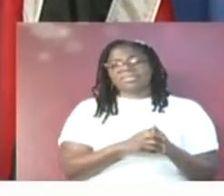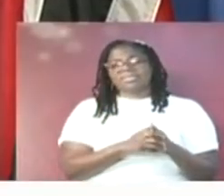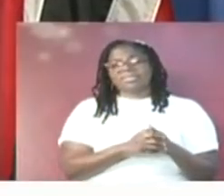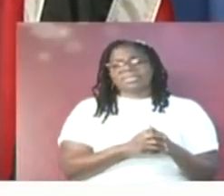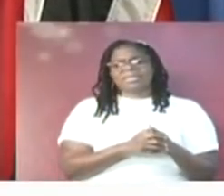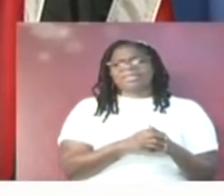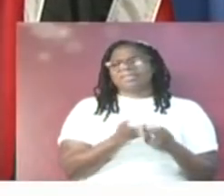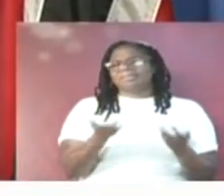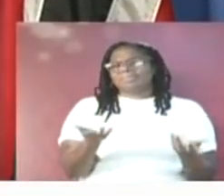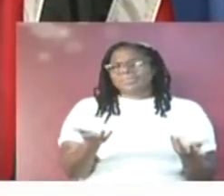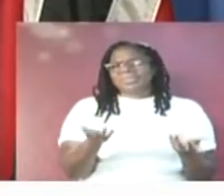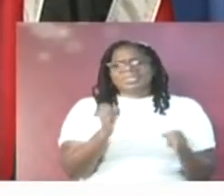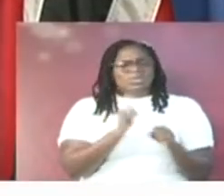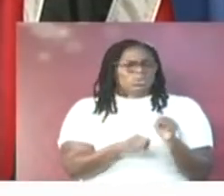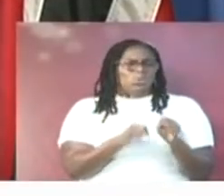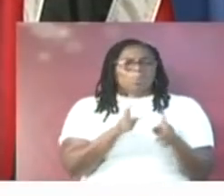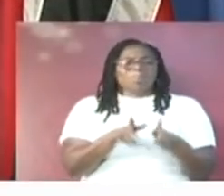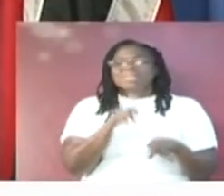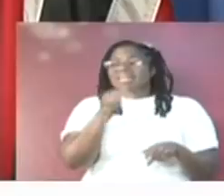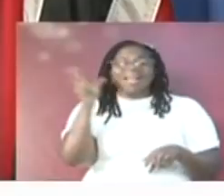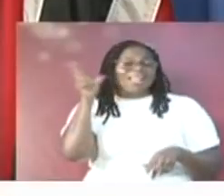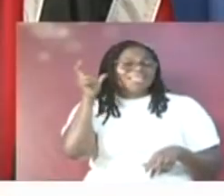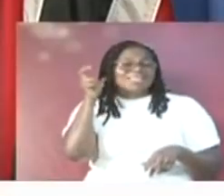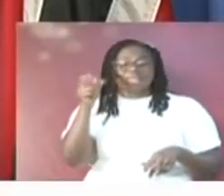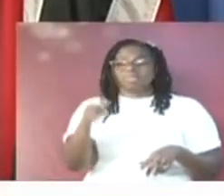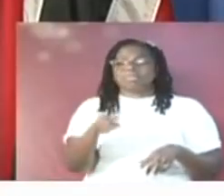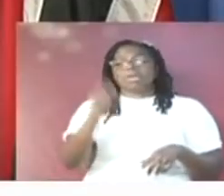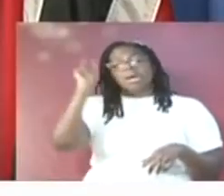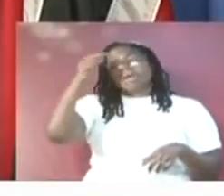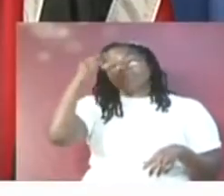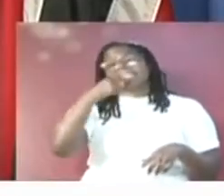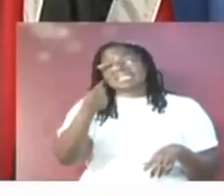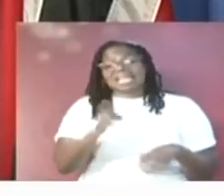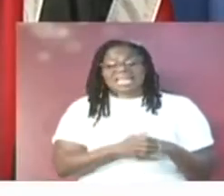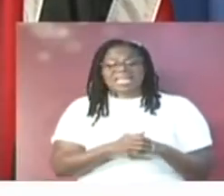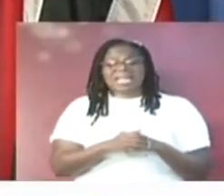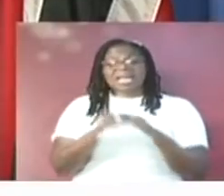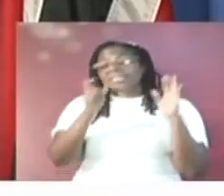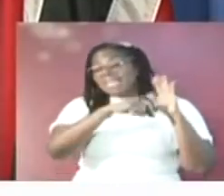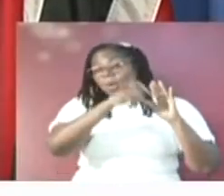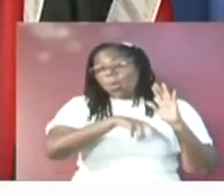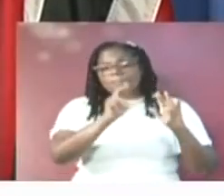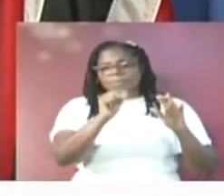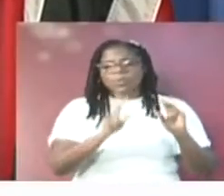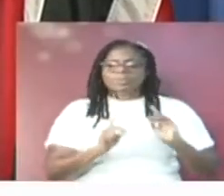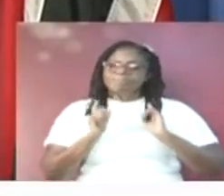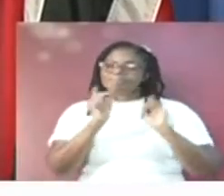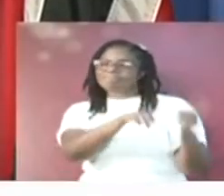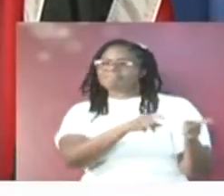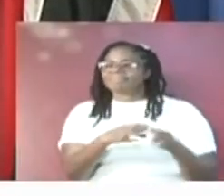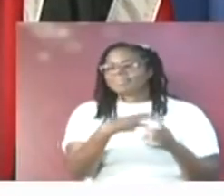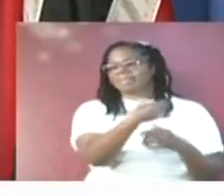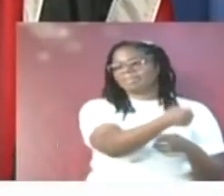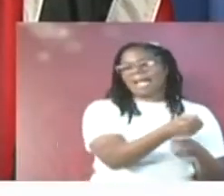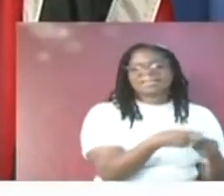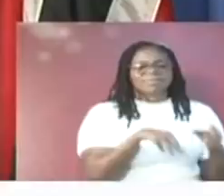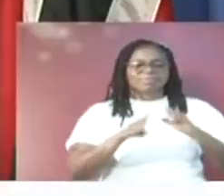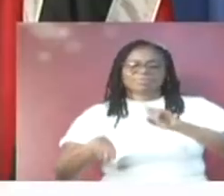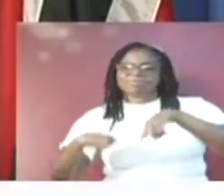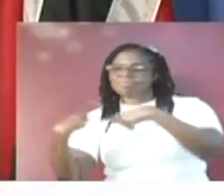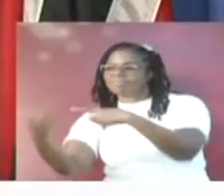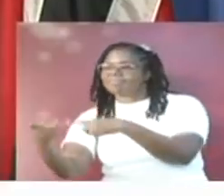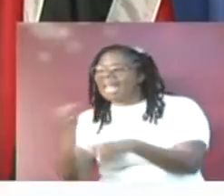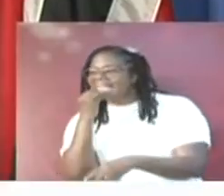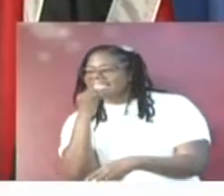Only for a while. It is not for the rest of your life. It's not for the next 6 months, God